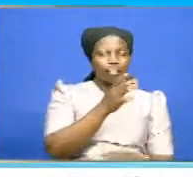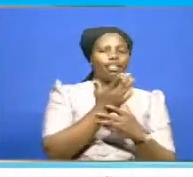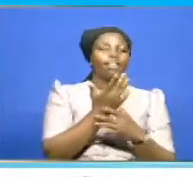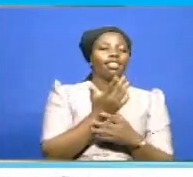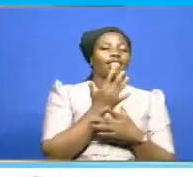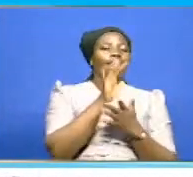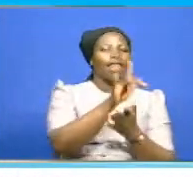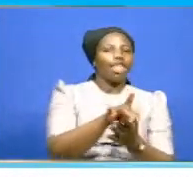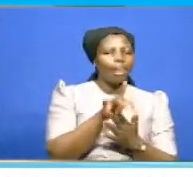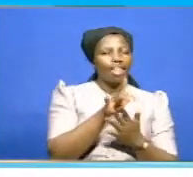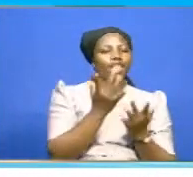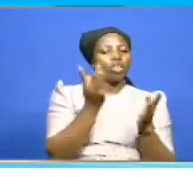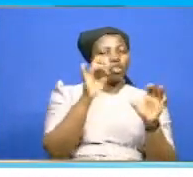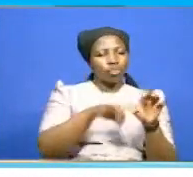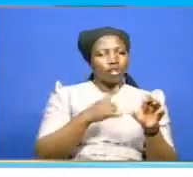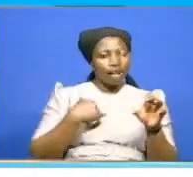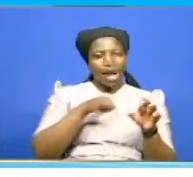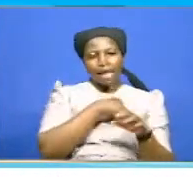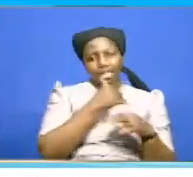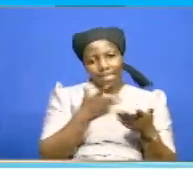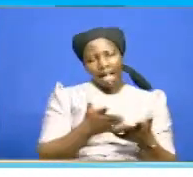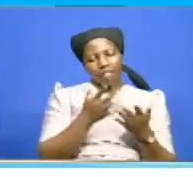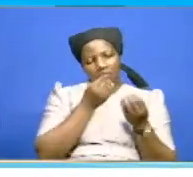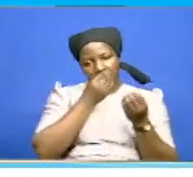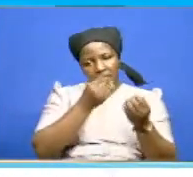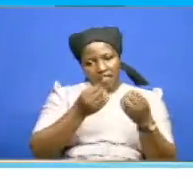us understand how the credit market has been